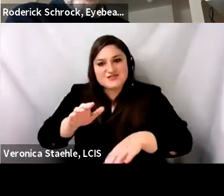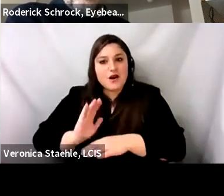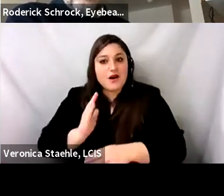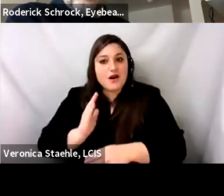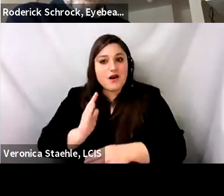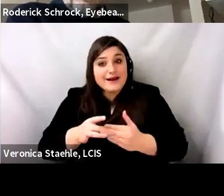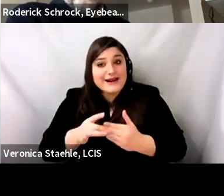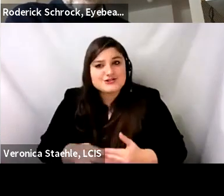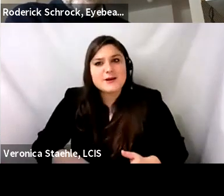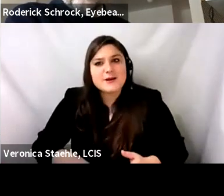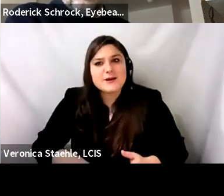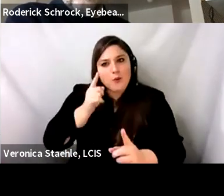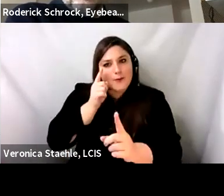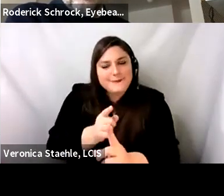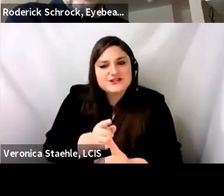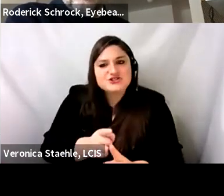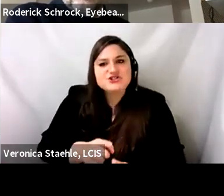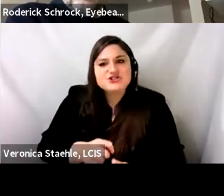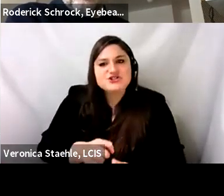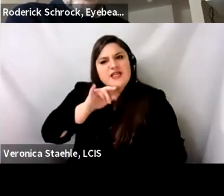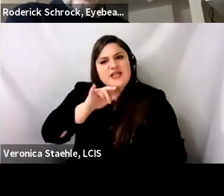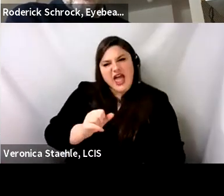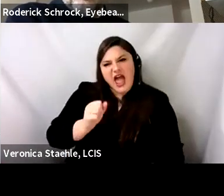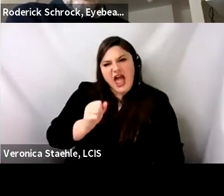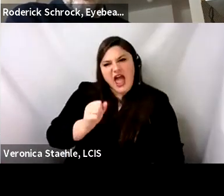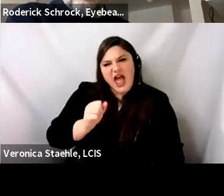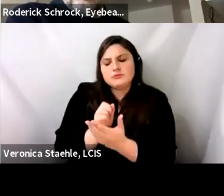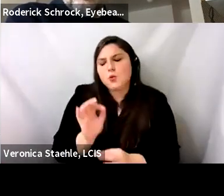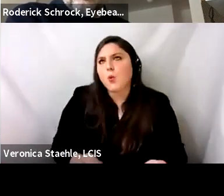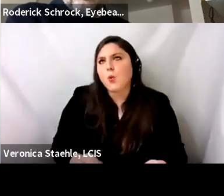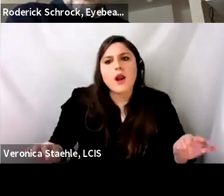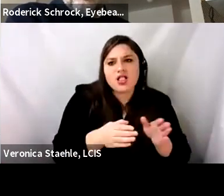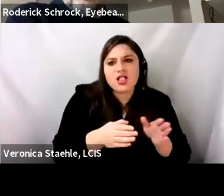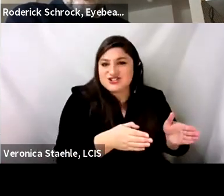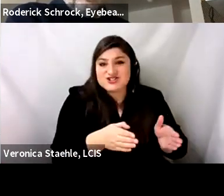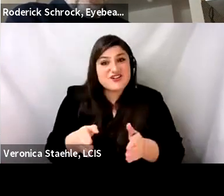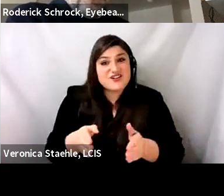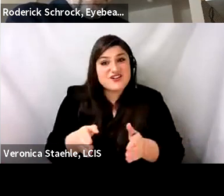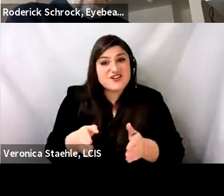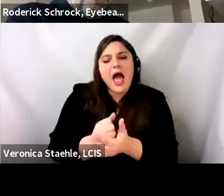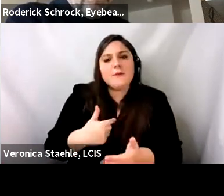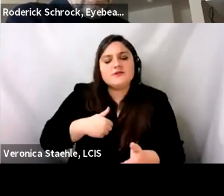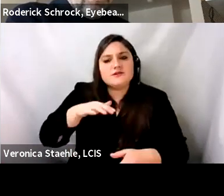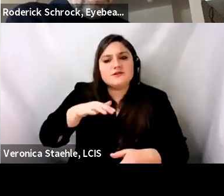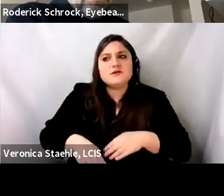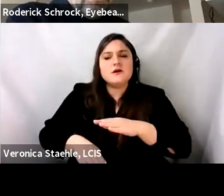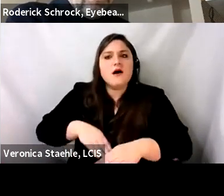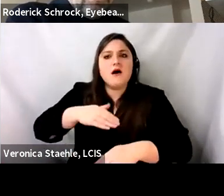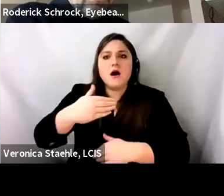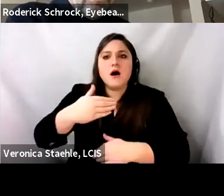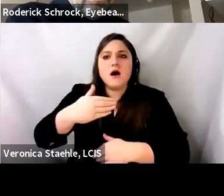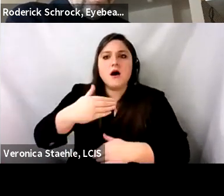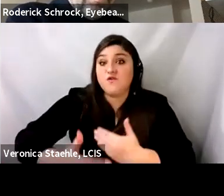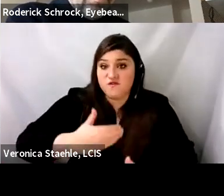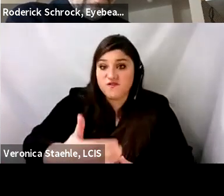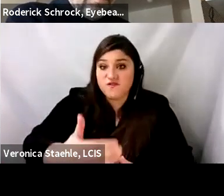be inspired. And I will say that I think was so moving when we did the debrief at the end of the summer and coming